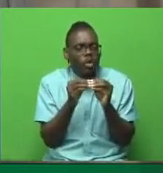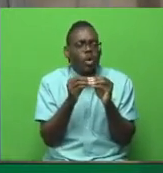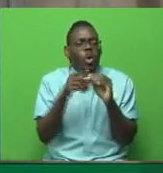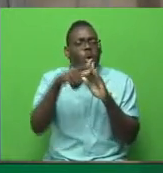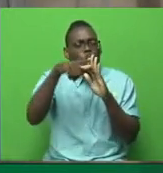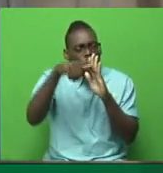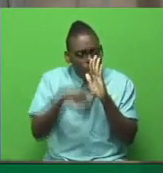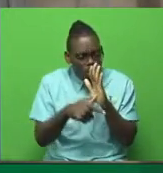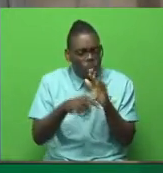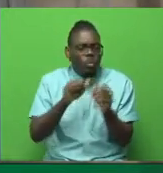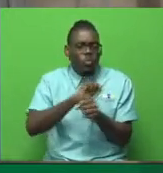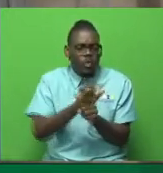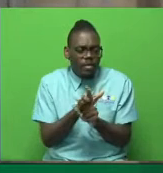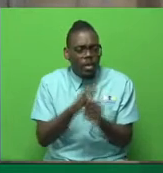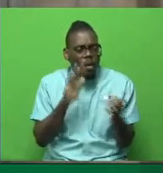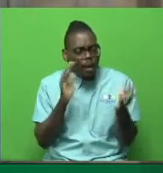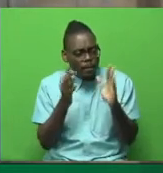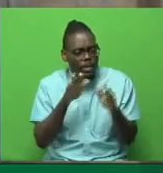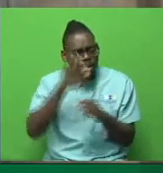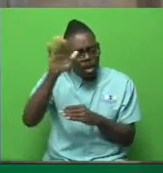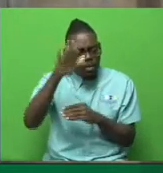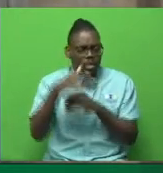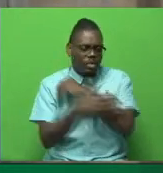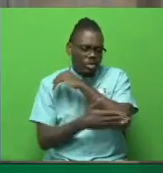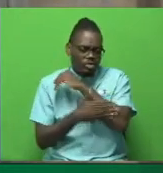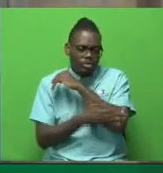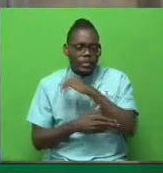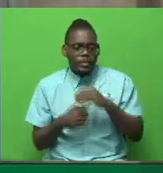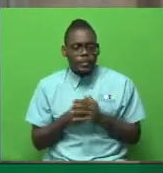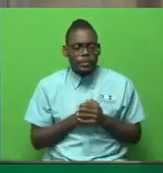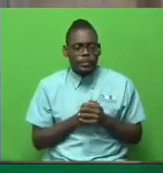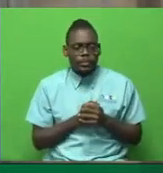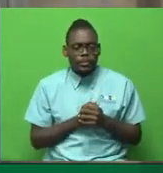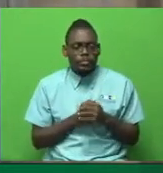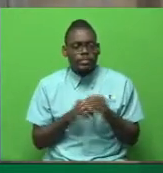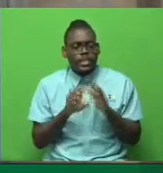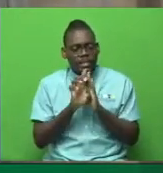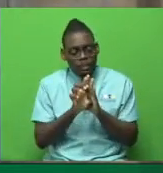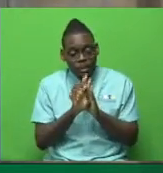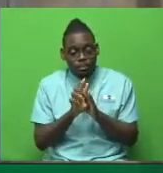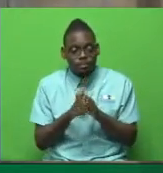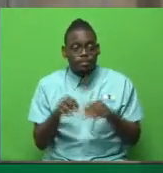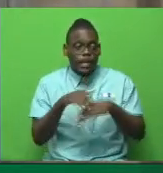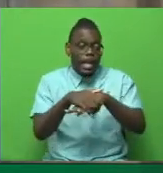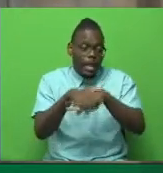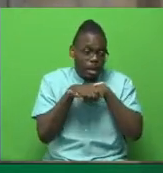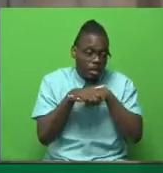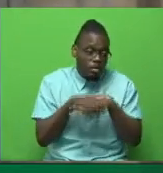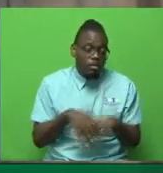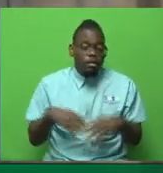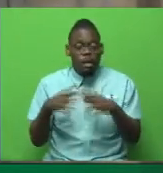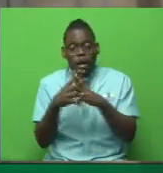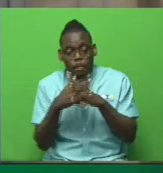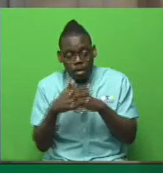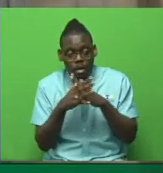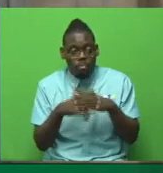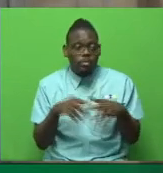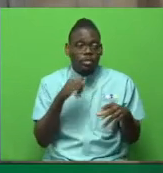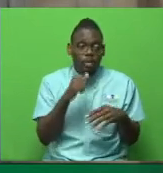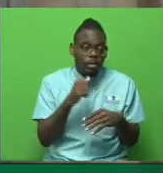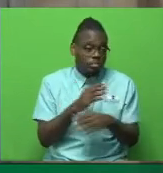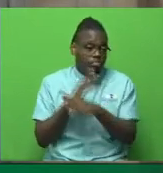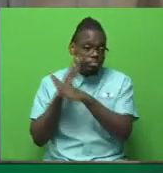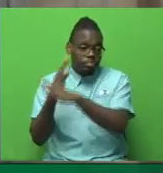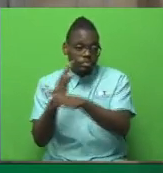region such as the United States and Great Britain where travel was not stopped but somehow